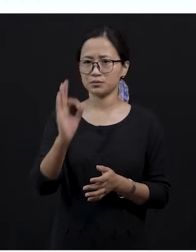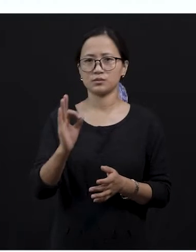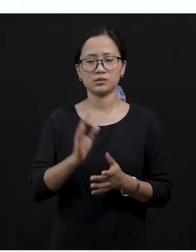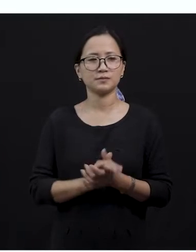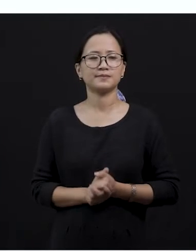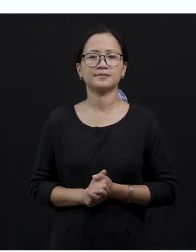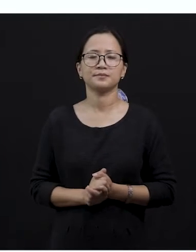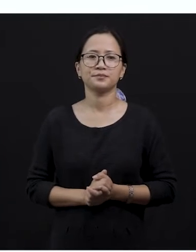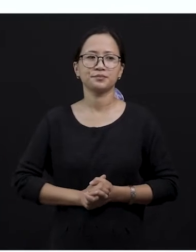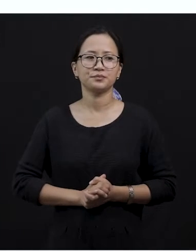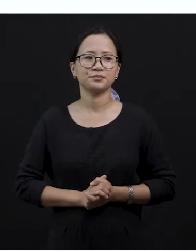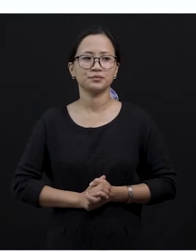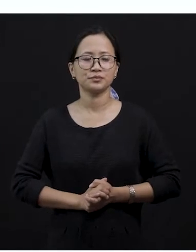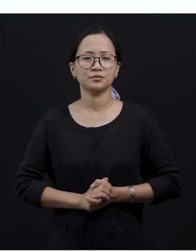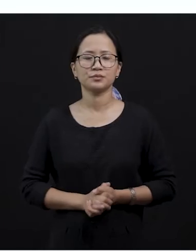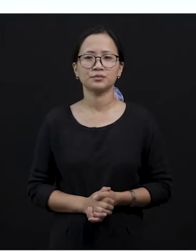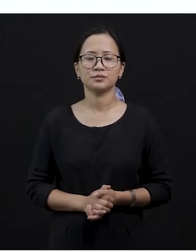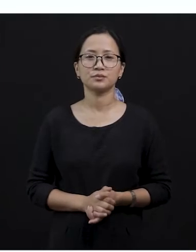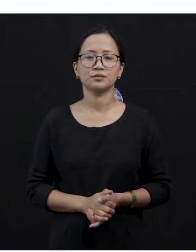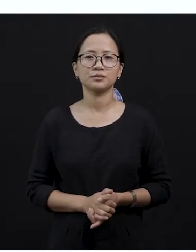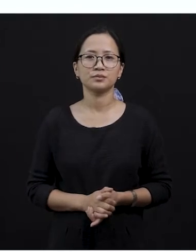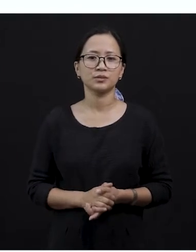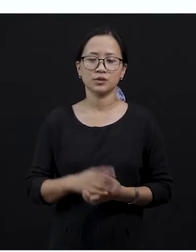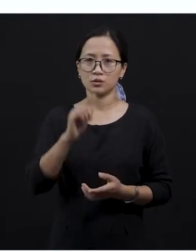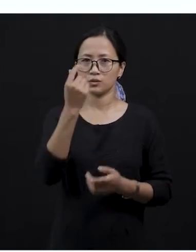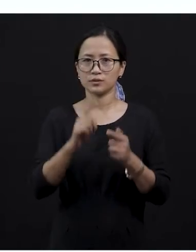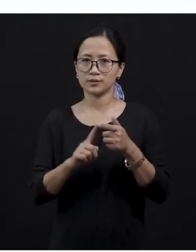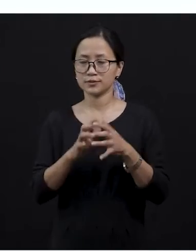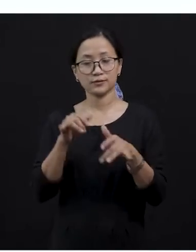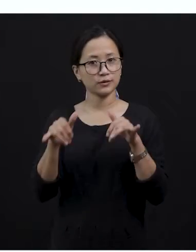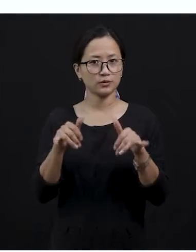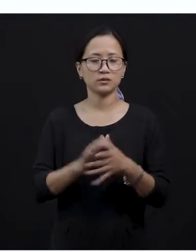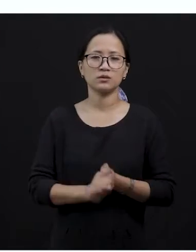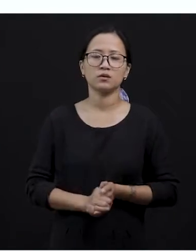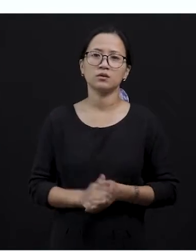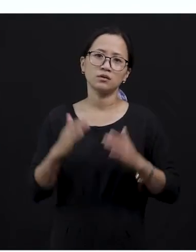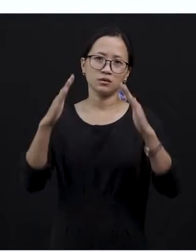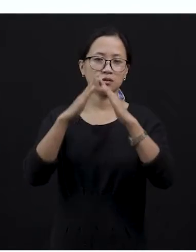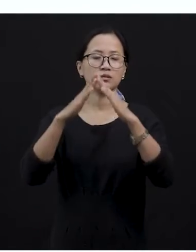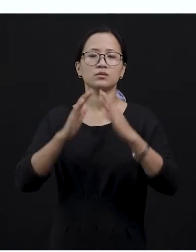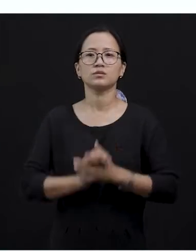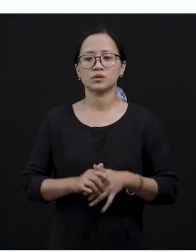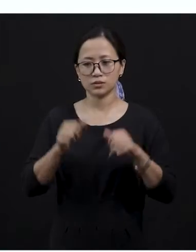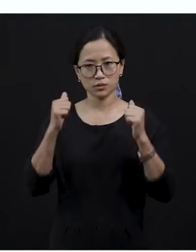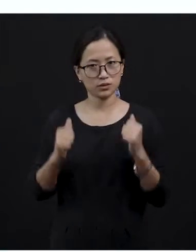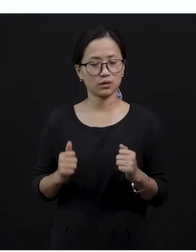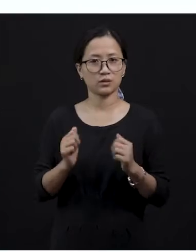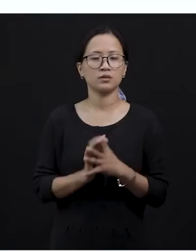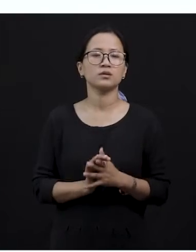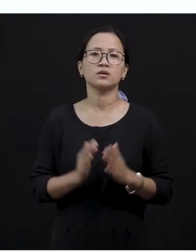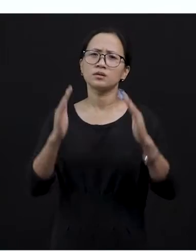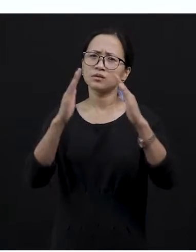and gases. Let us do one activity, okay? At home, if you're sitting,